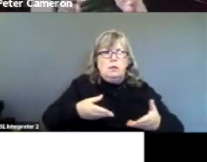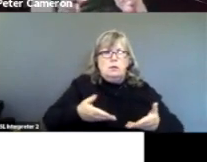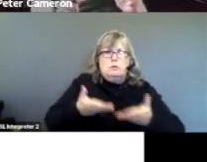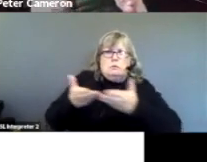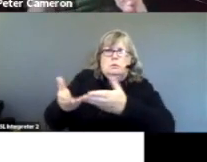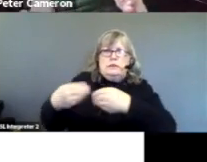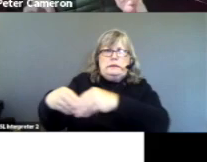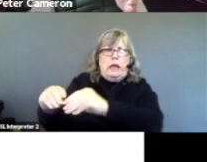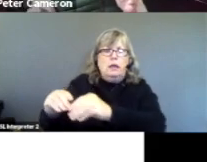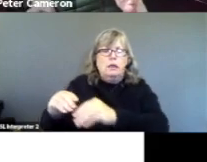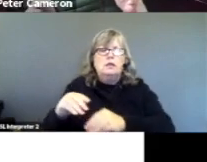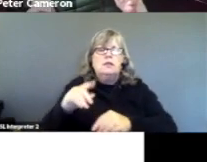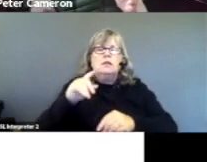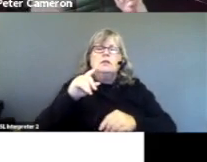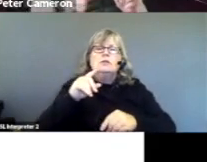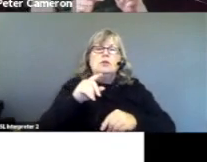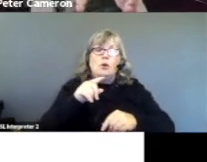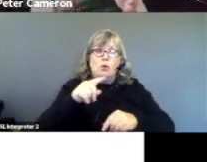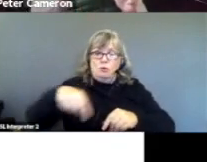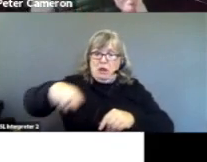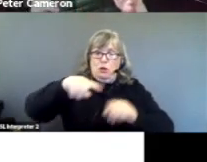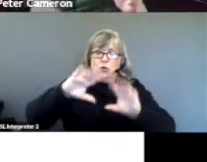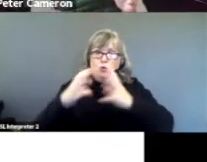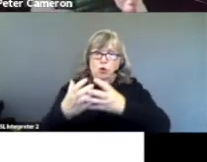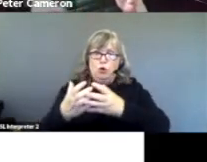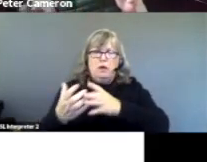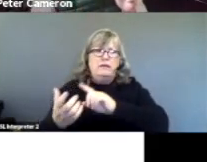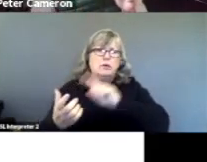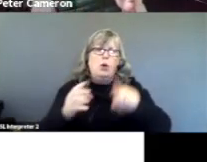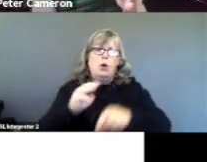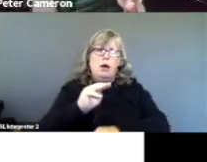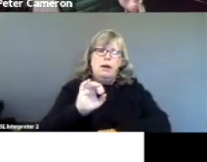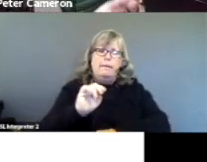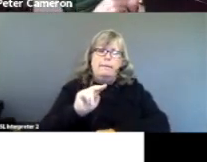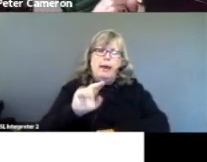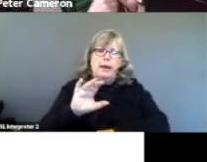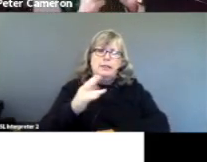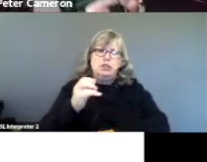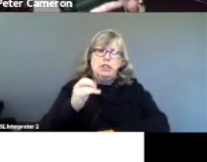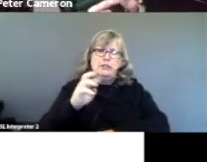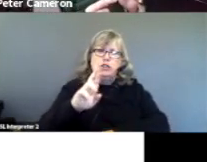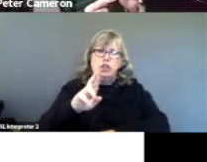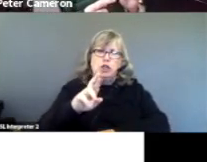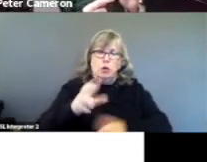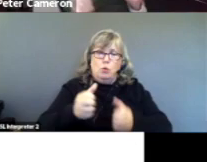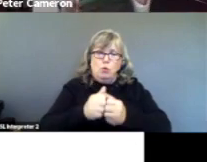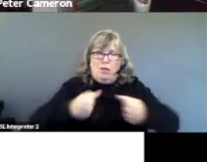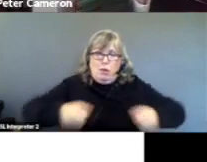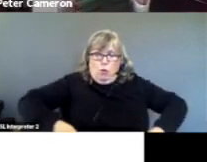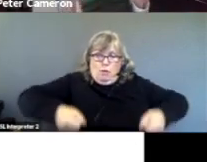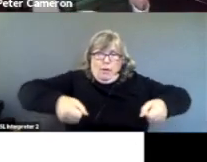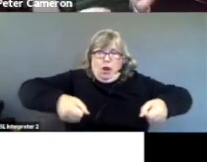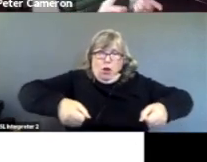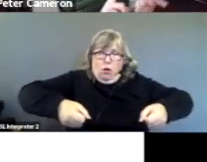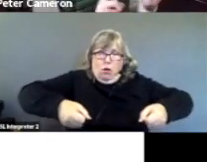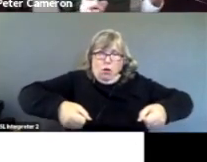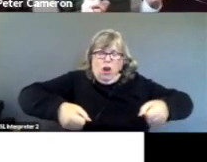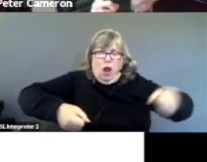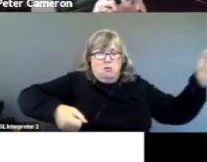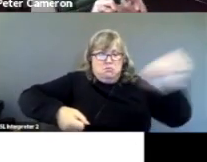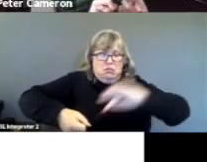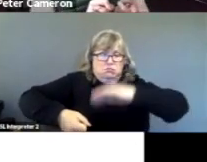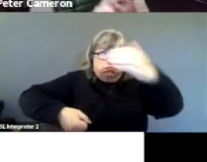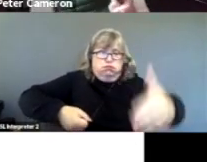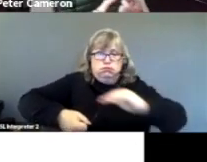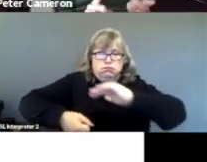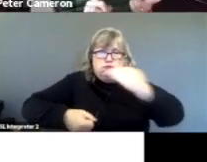Manchester, which was the largest local town, to the market, and they literally wheelbarrowed back products, basic